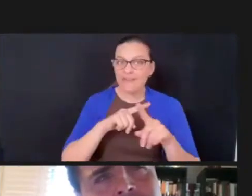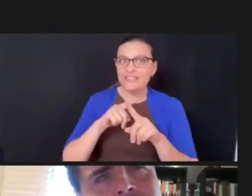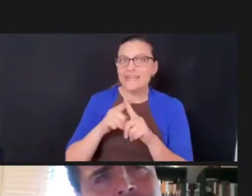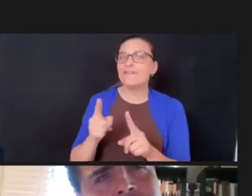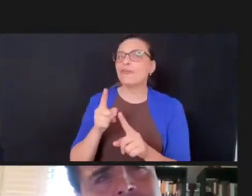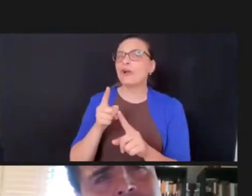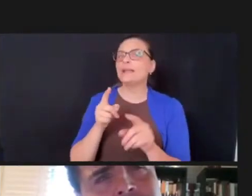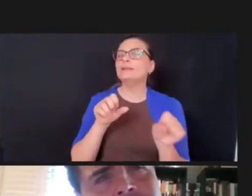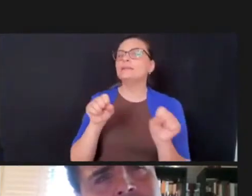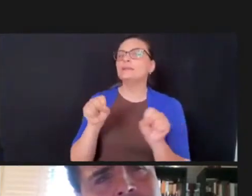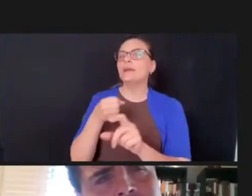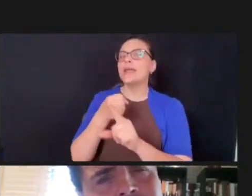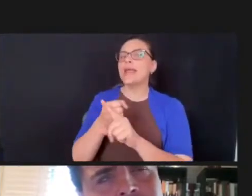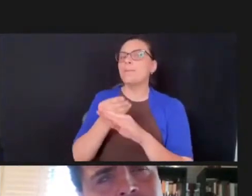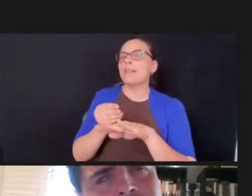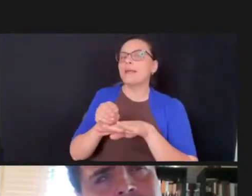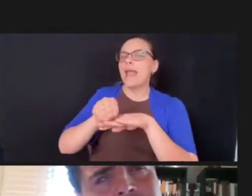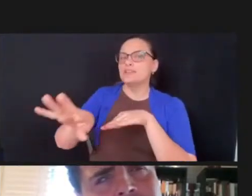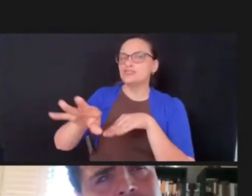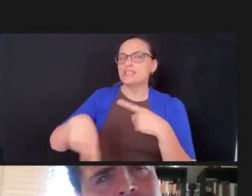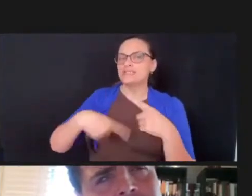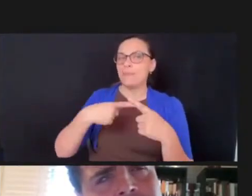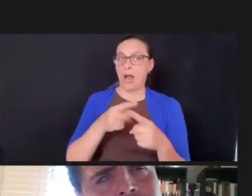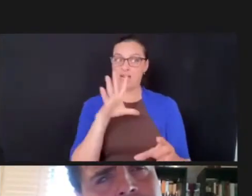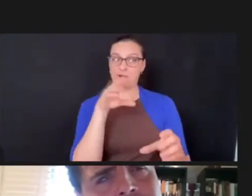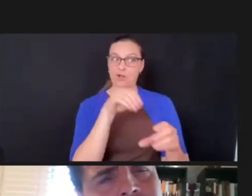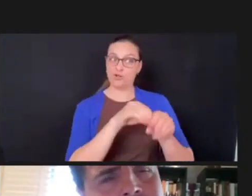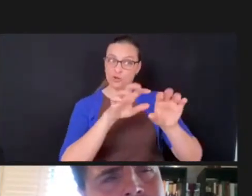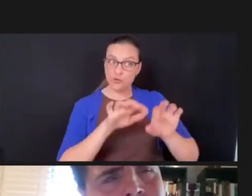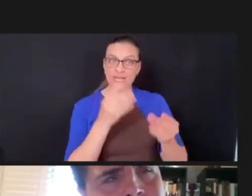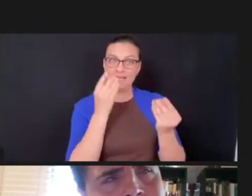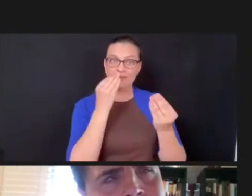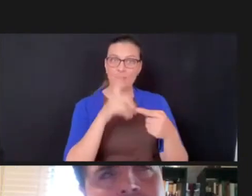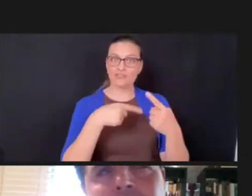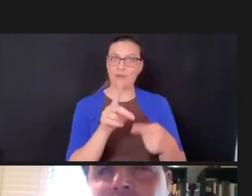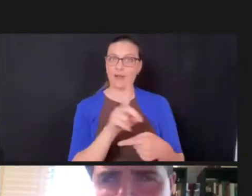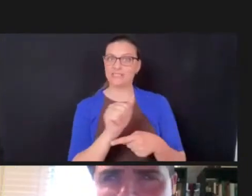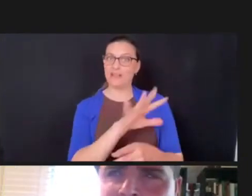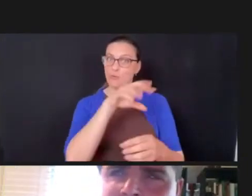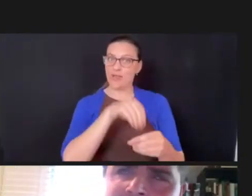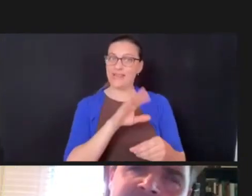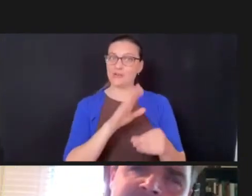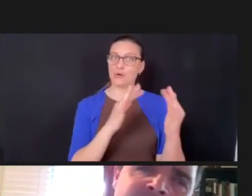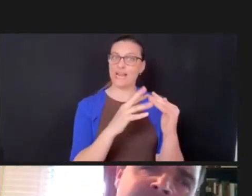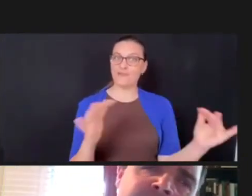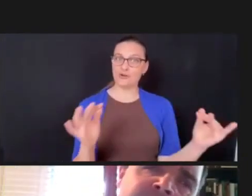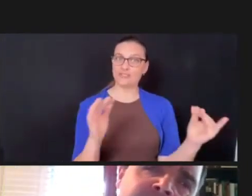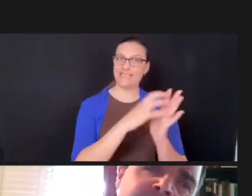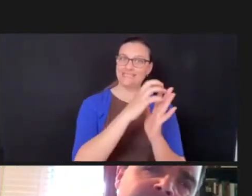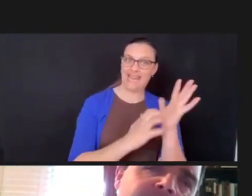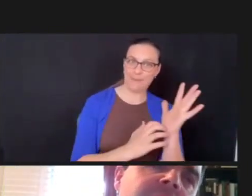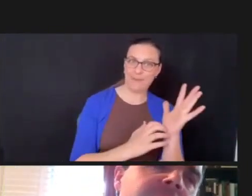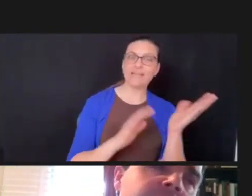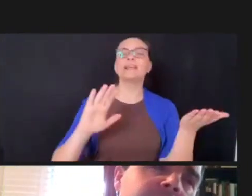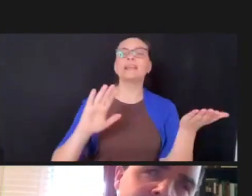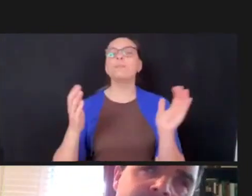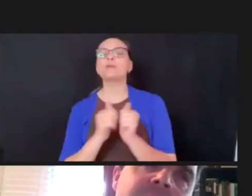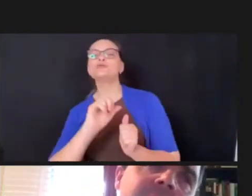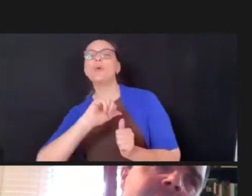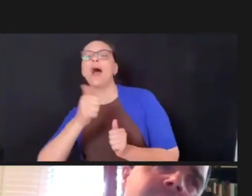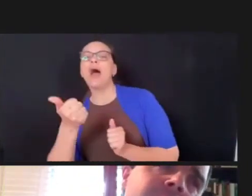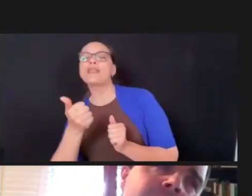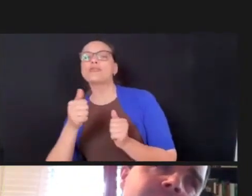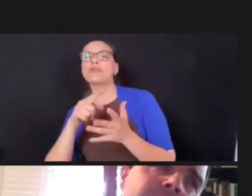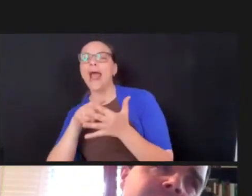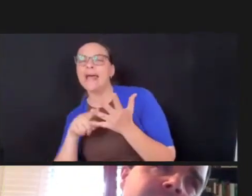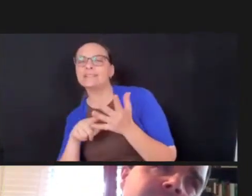including information about a disability in your diversity statement compared to other aspects of identity. Now, that's not to say that